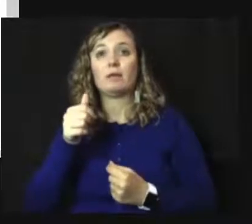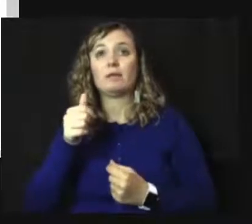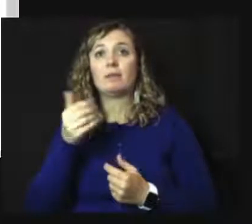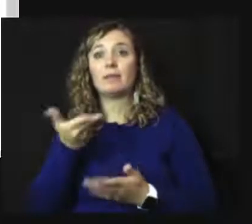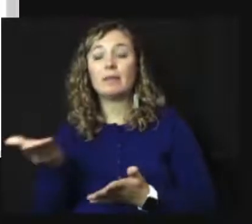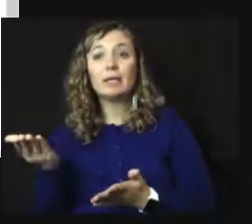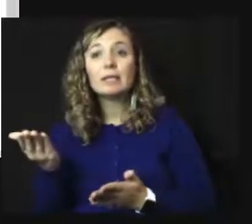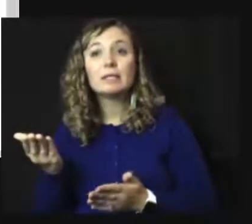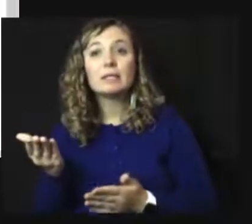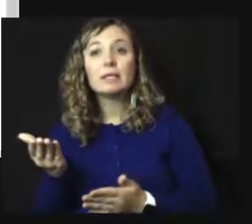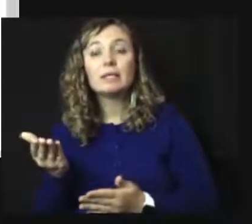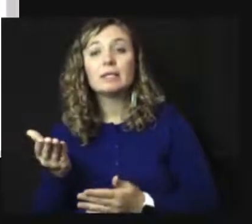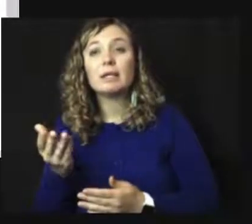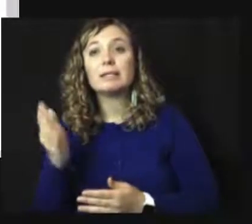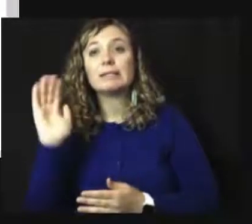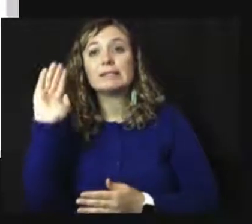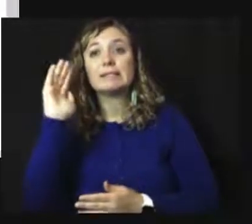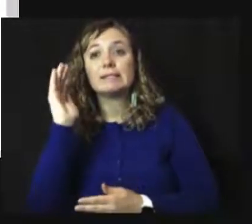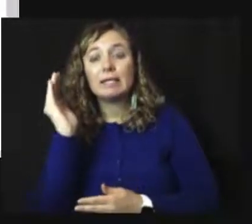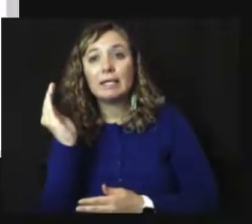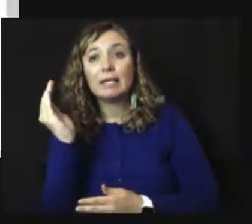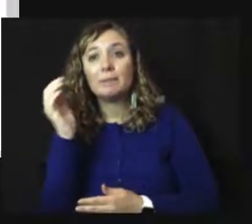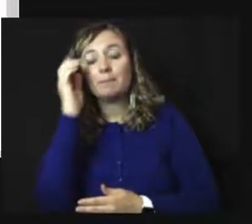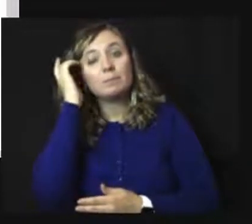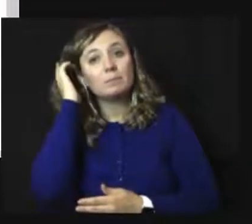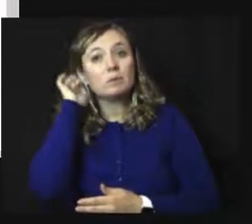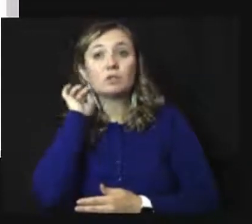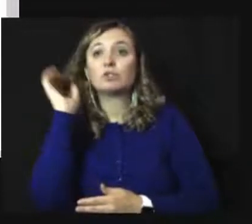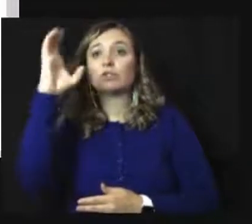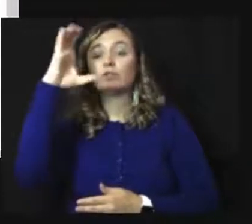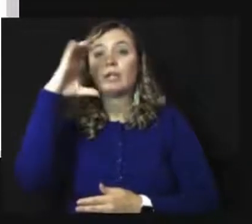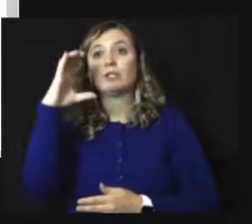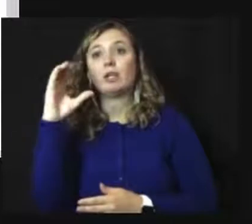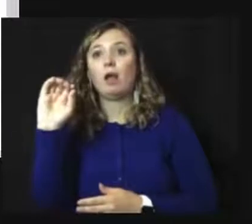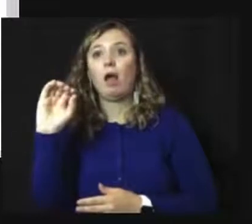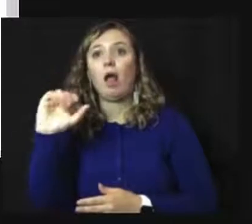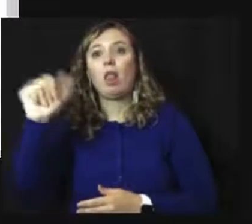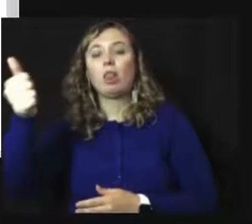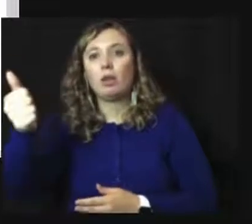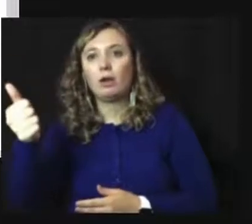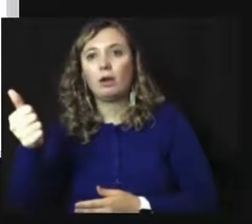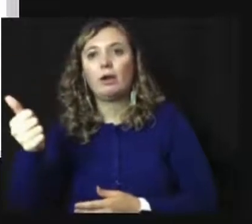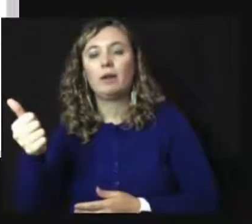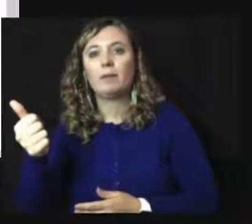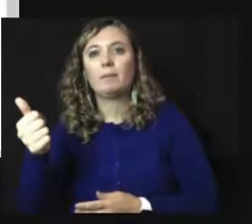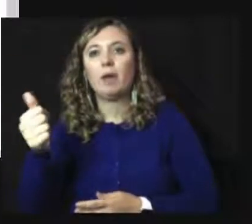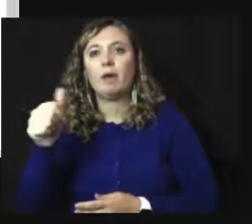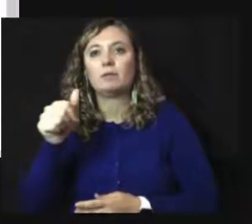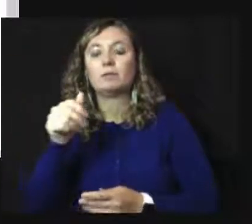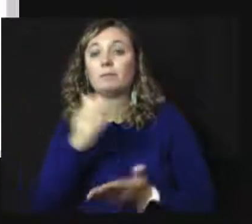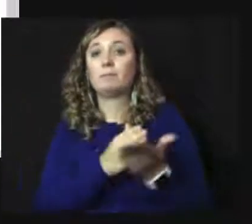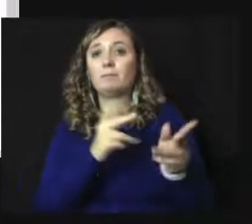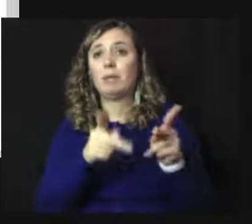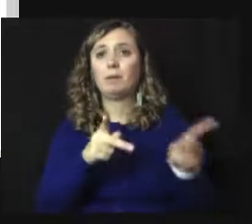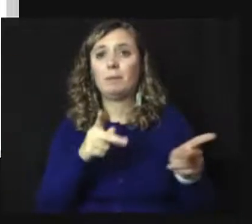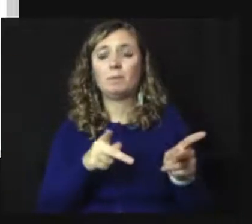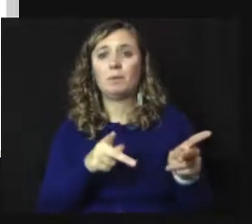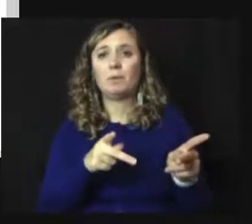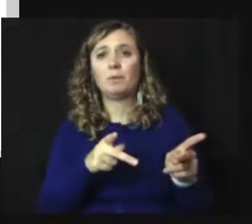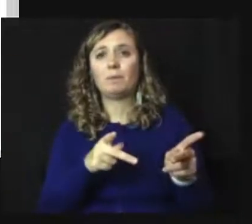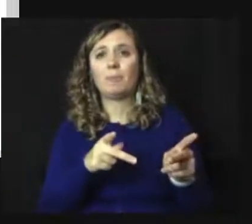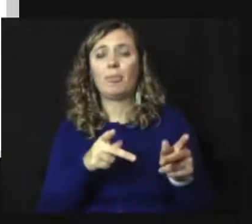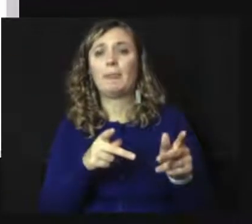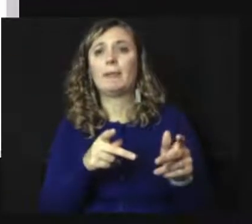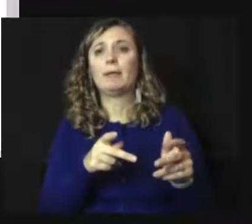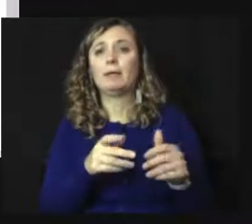really mindful and relaxing. And I think a lot of autistic people do. And honestly, things like that are things that I think more people